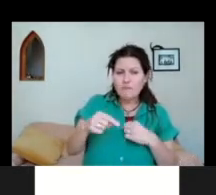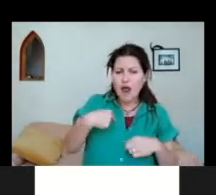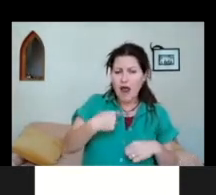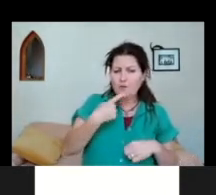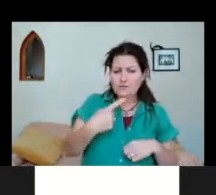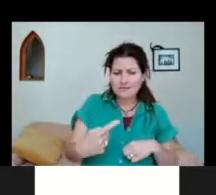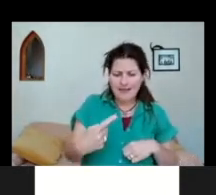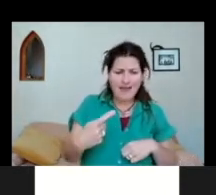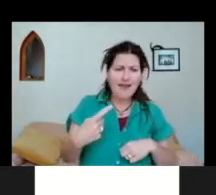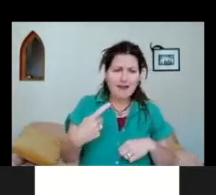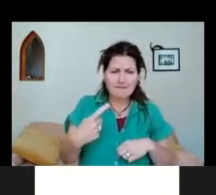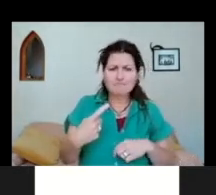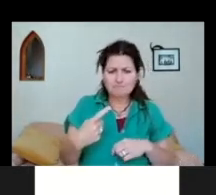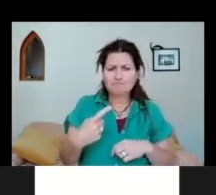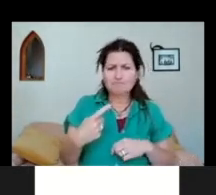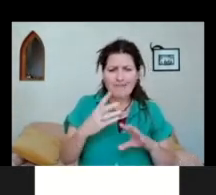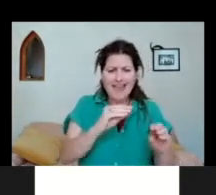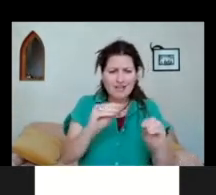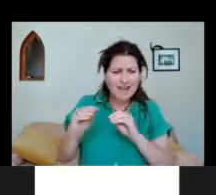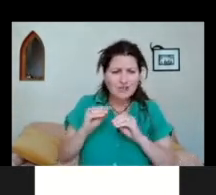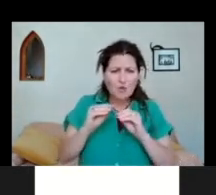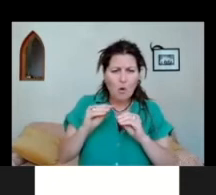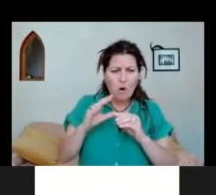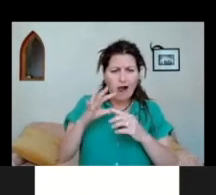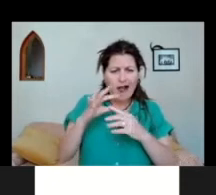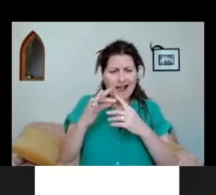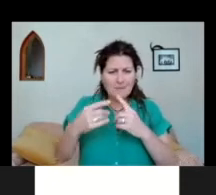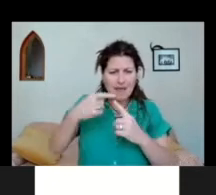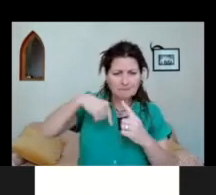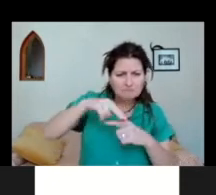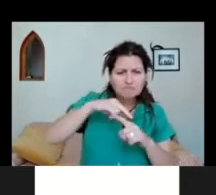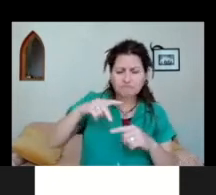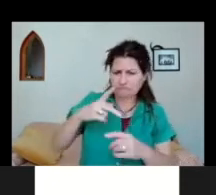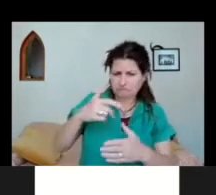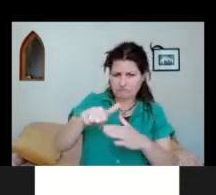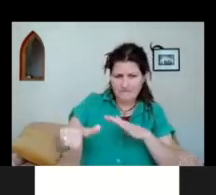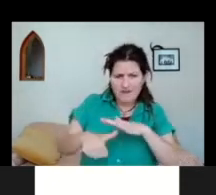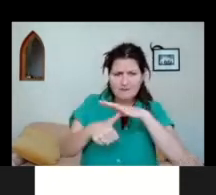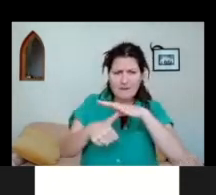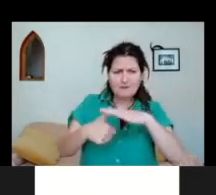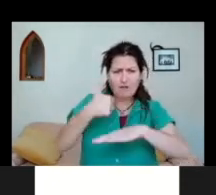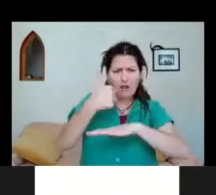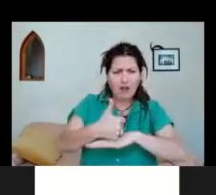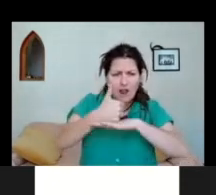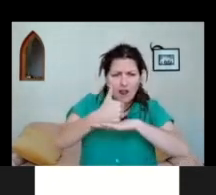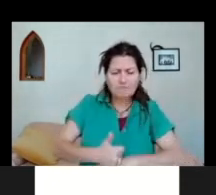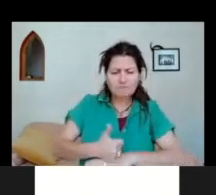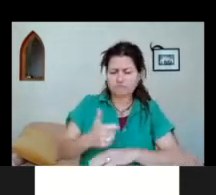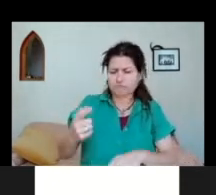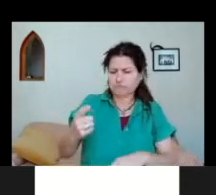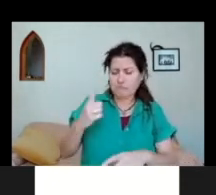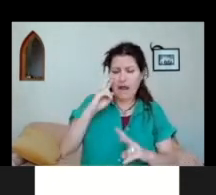it's fundamental. Therefore, you know, I don't see any reason why it wouldn't be